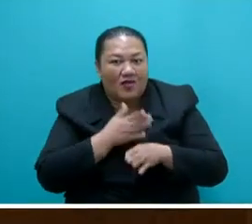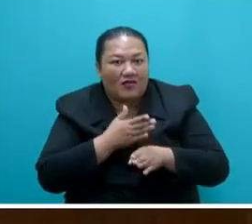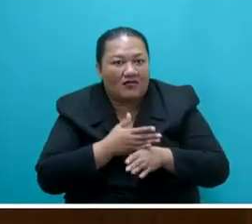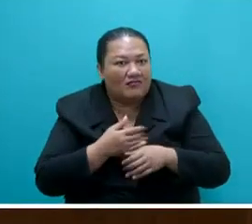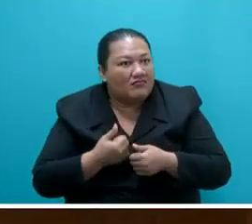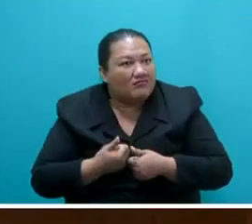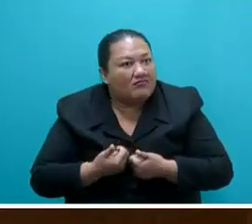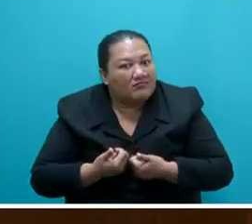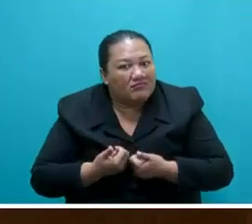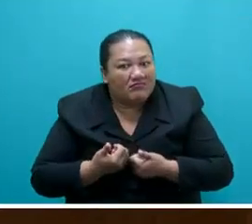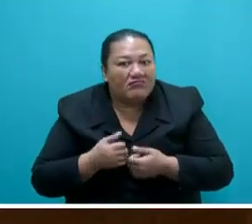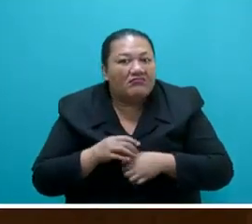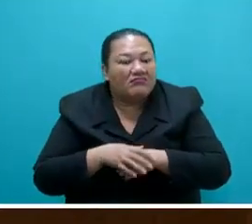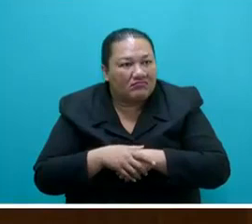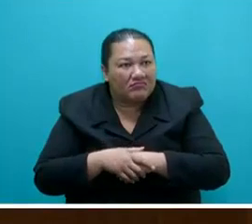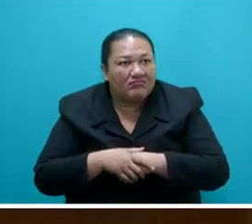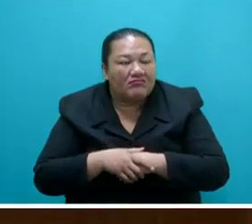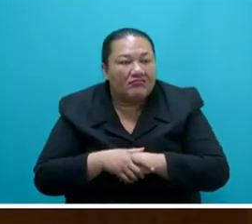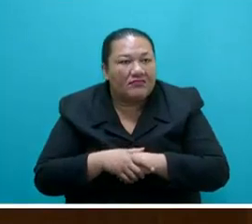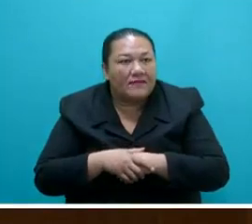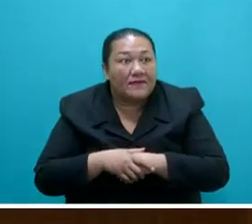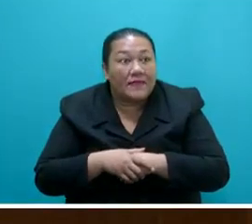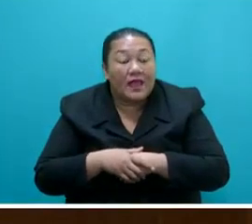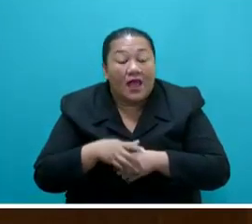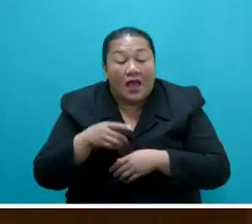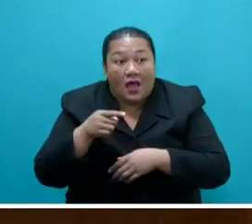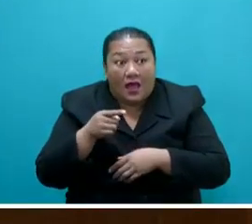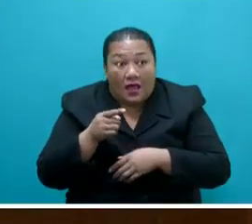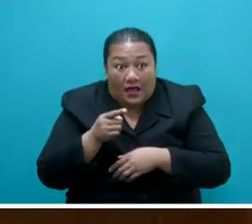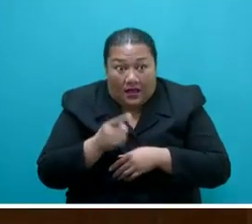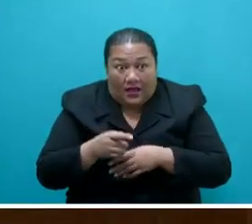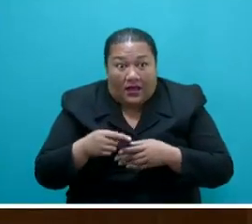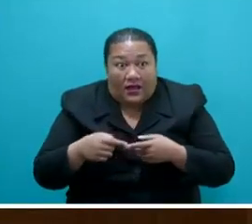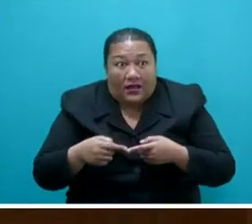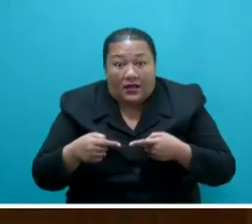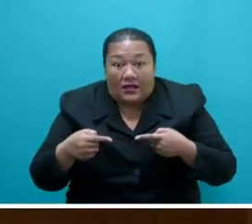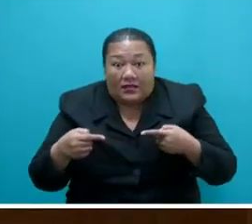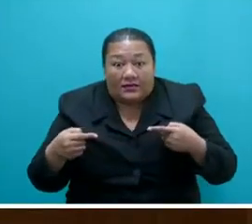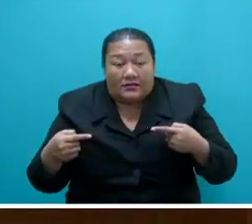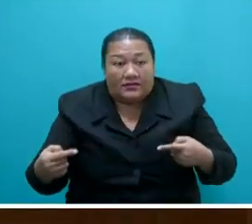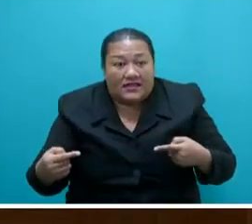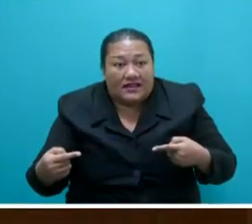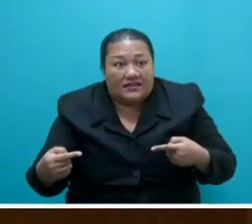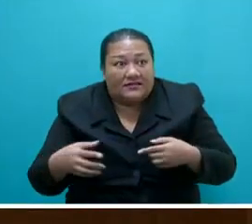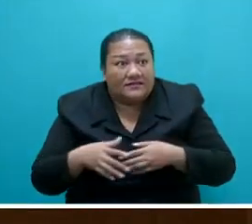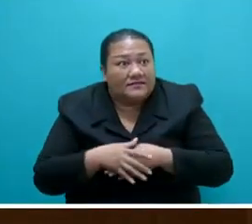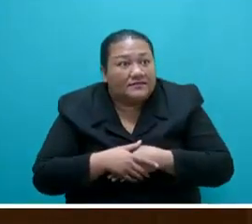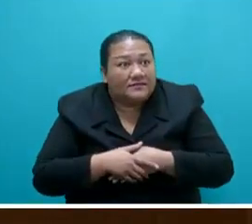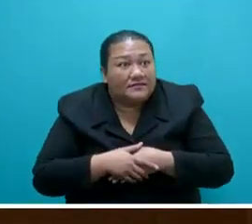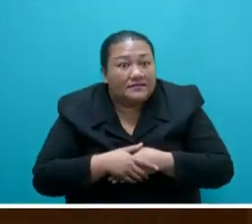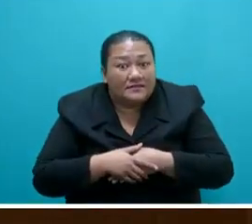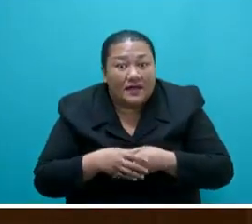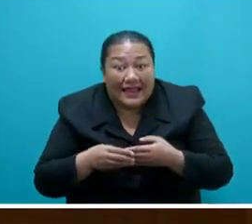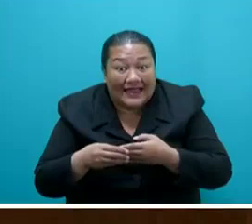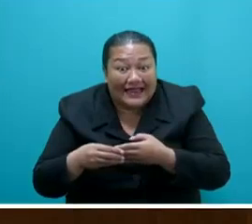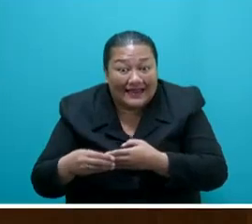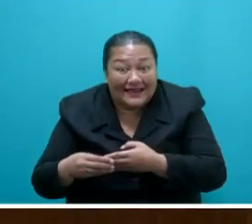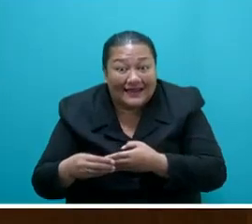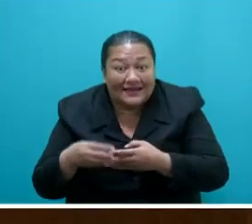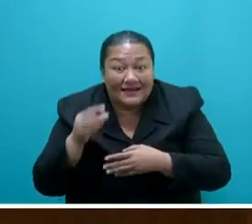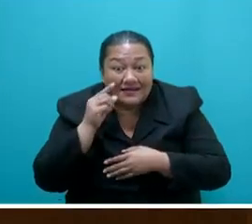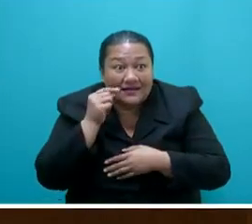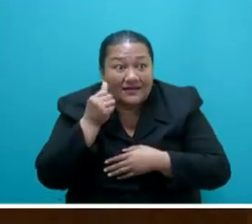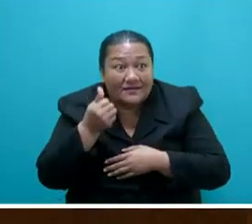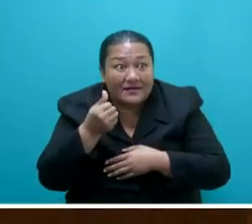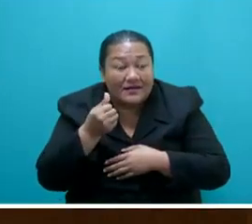Honorable Voreqe has no authority to lecture this chamber on graciousness. Not when his party was turning their backs on the